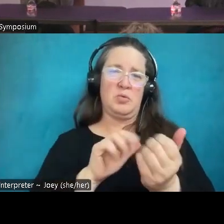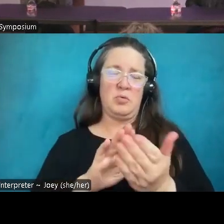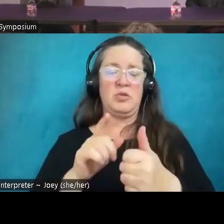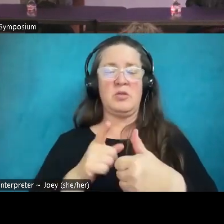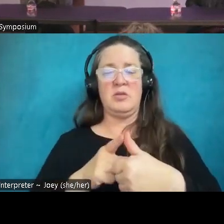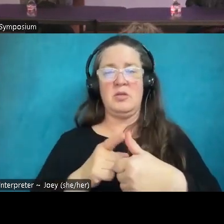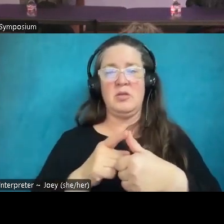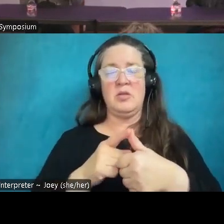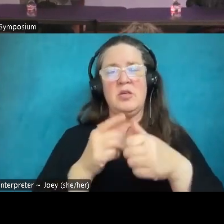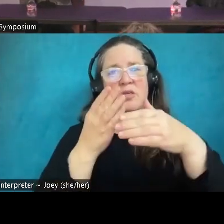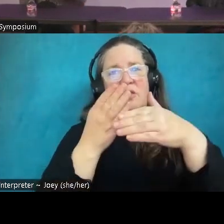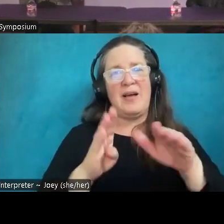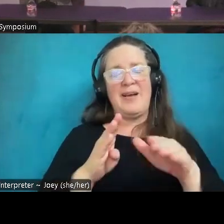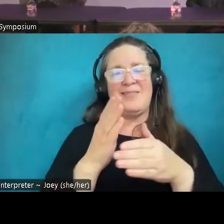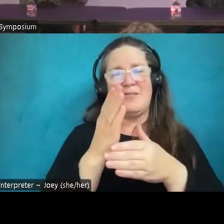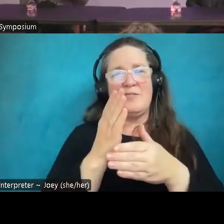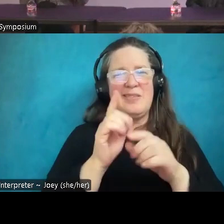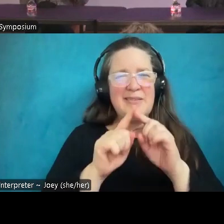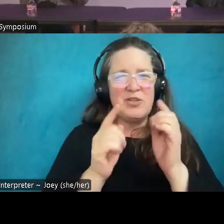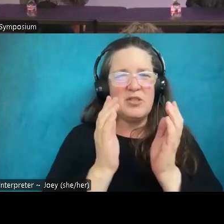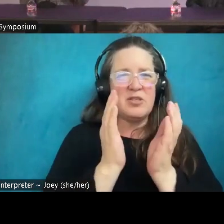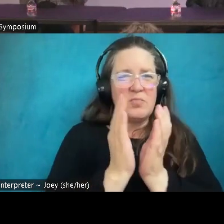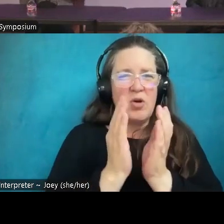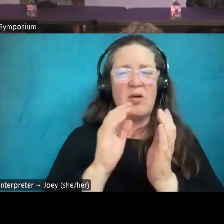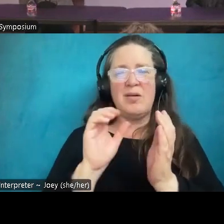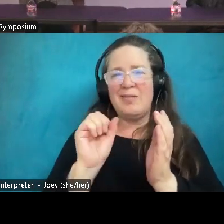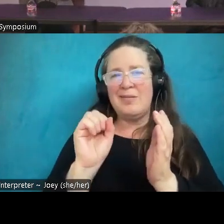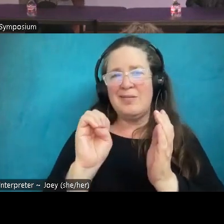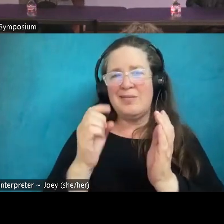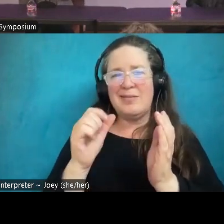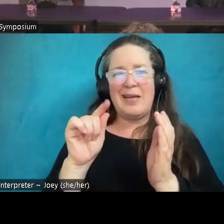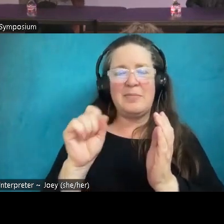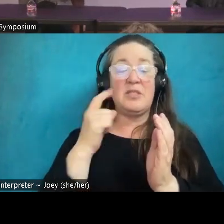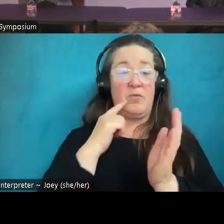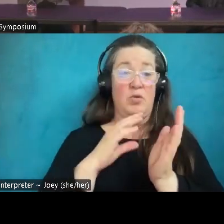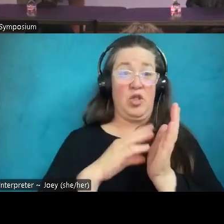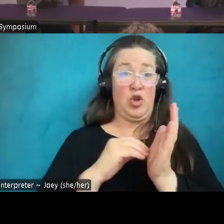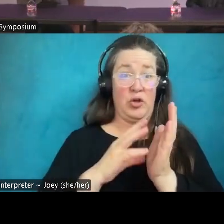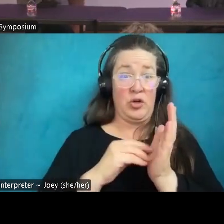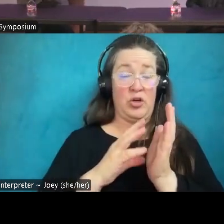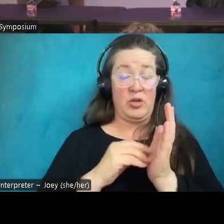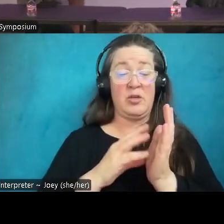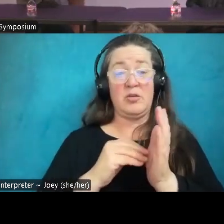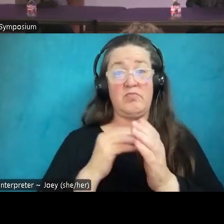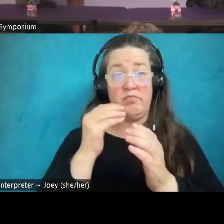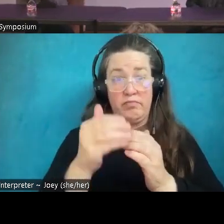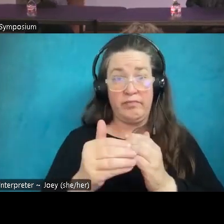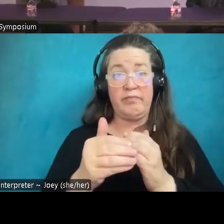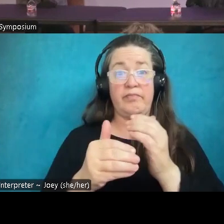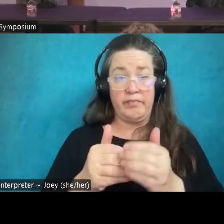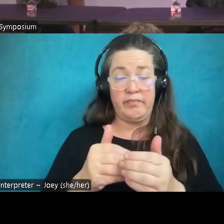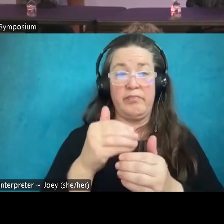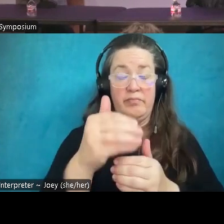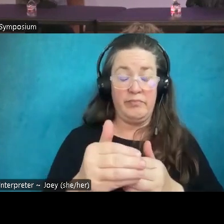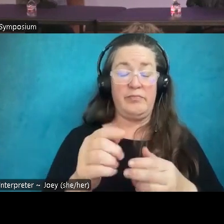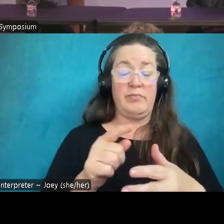learn, and to have frequent reviews and sessions to learn something. The other idea is saying, do I also